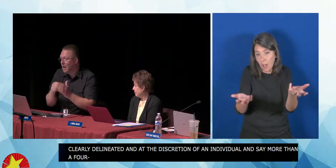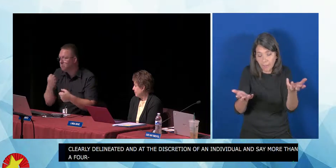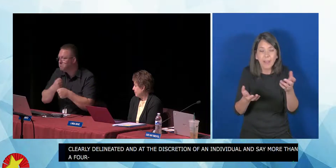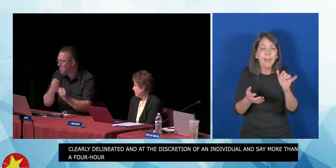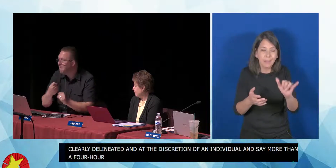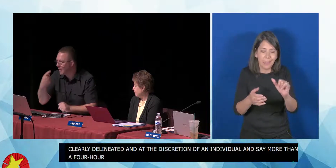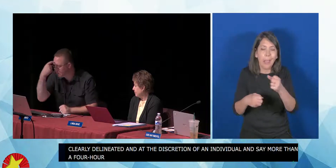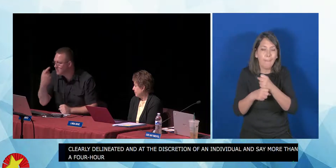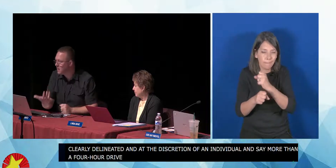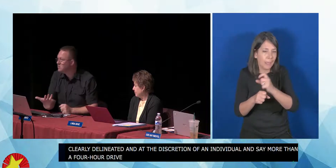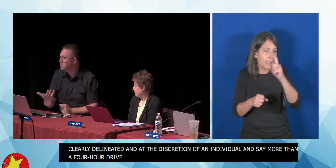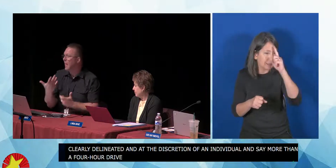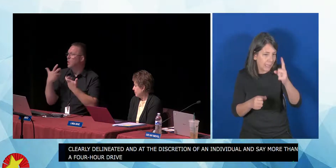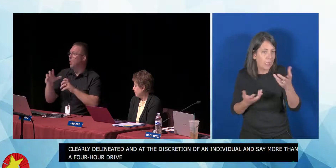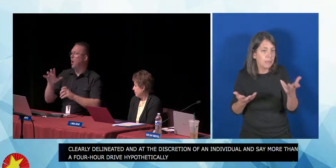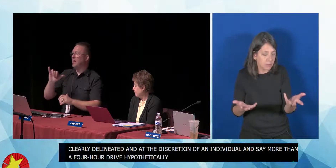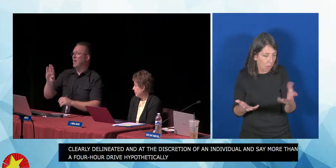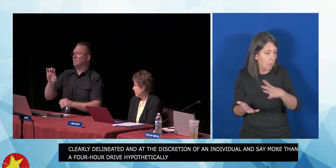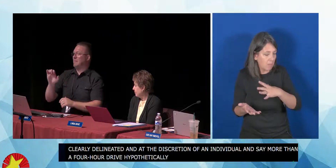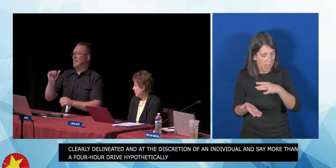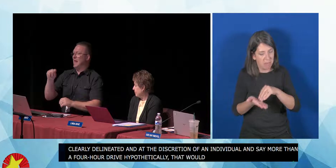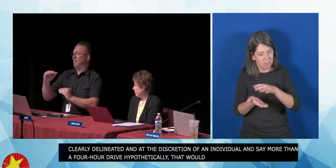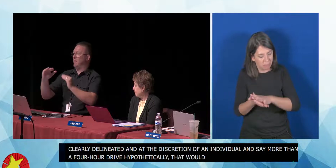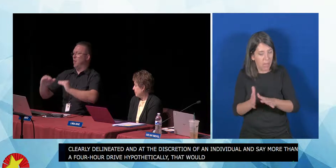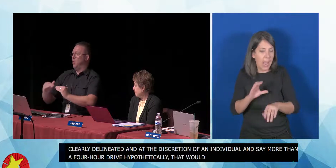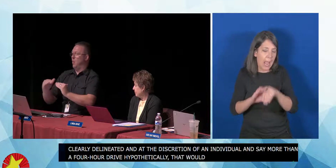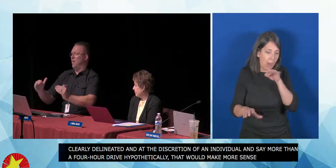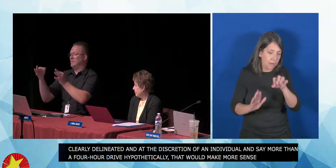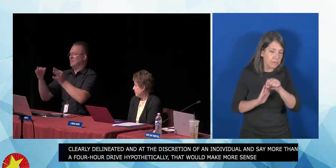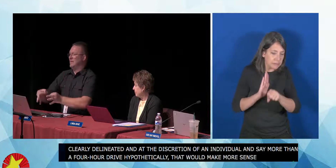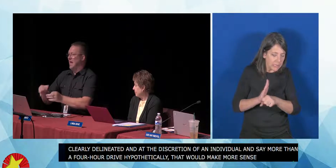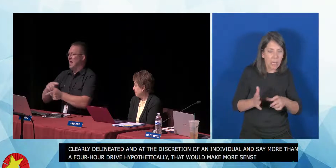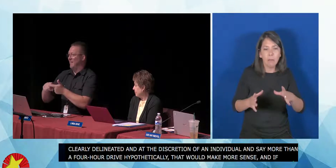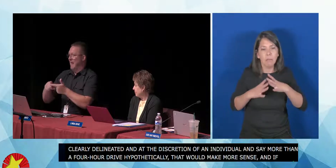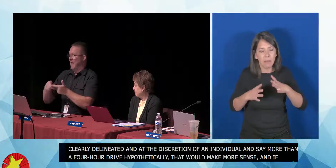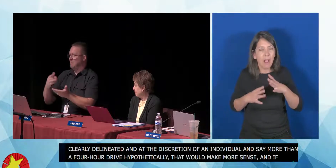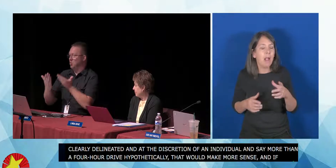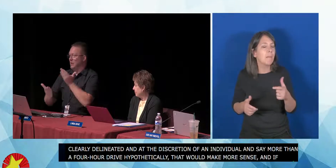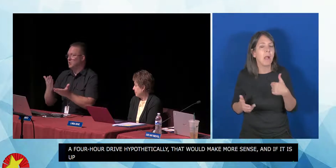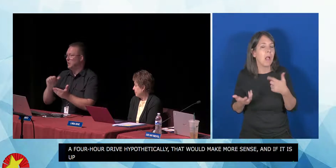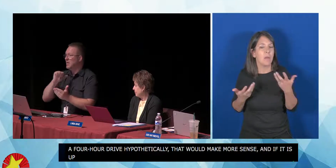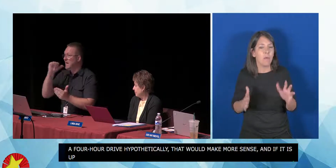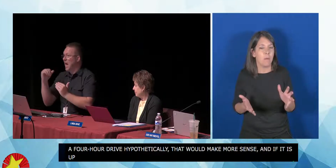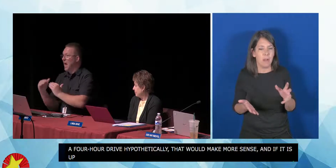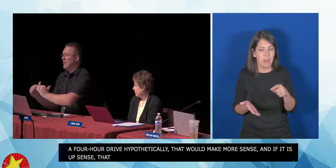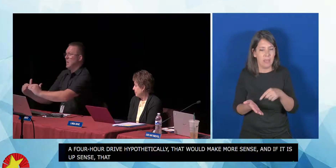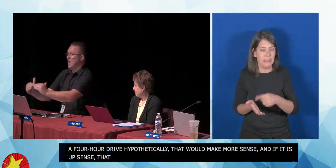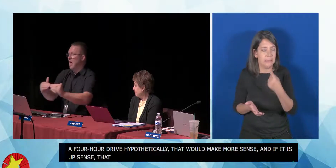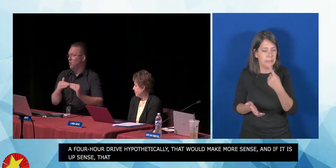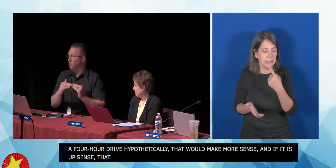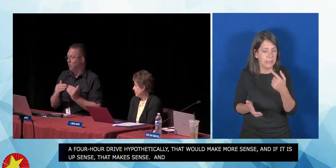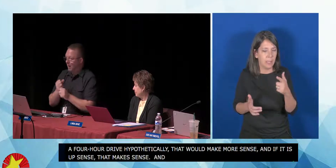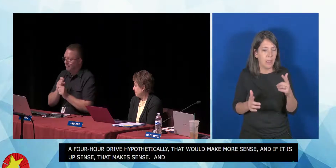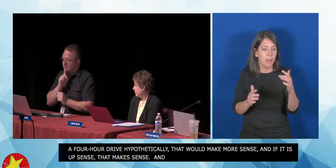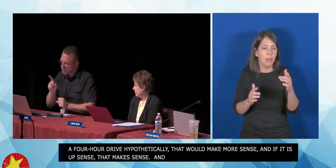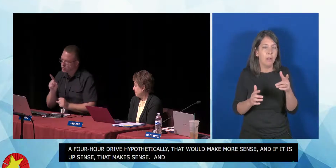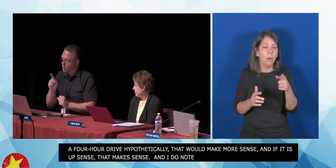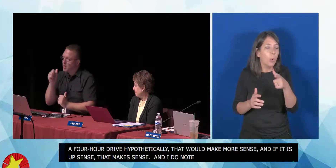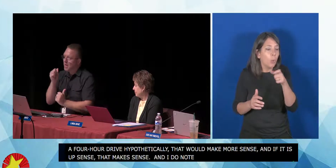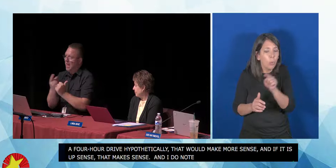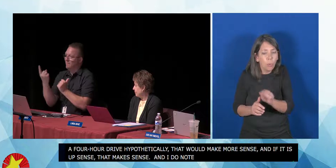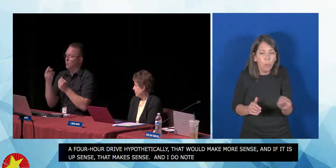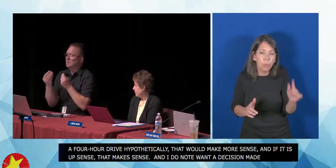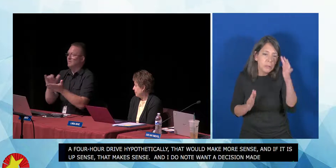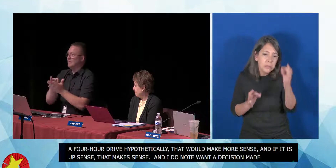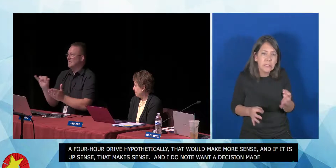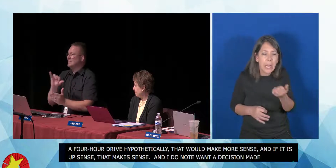more sense. If it's out of state, that makes sense. I don't want it to be a decision that's made at a lower level and not have